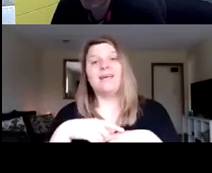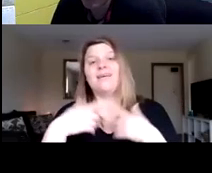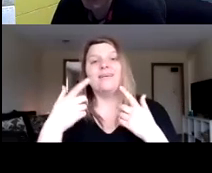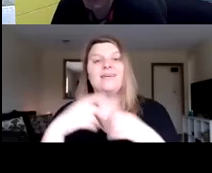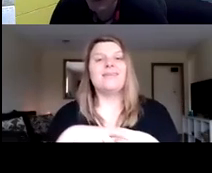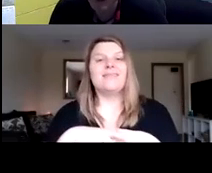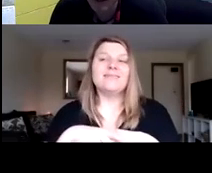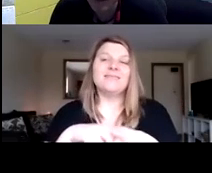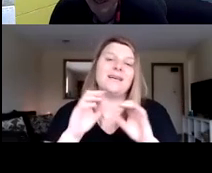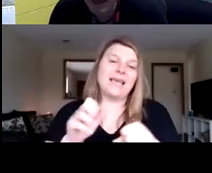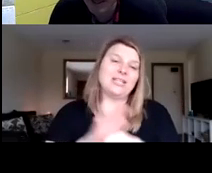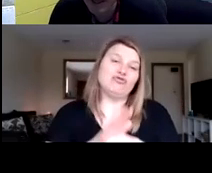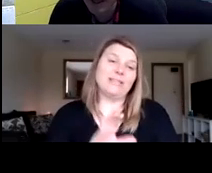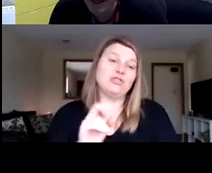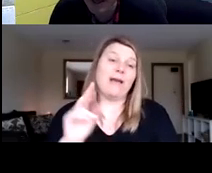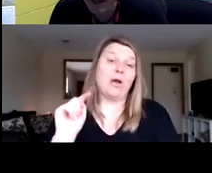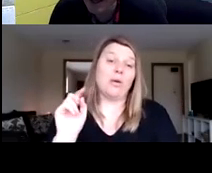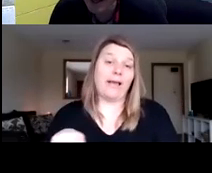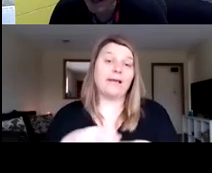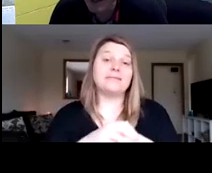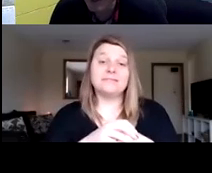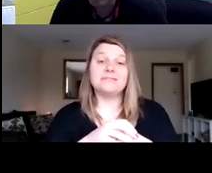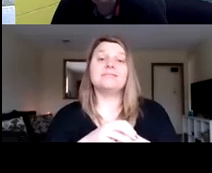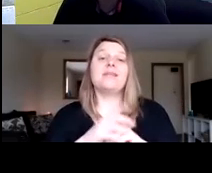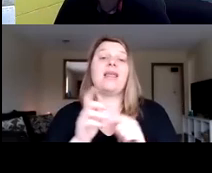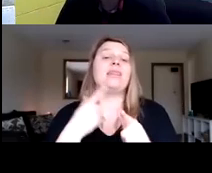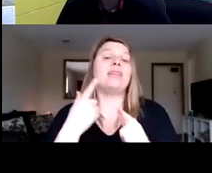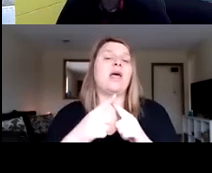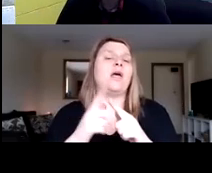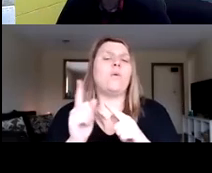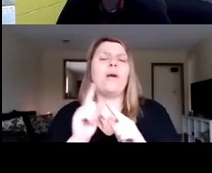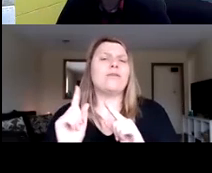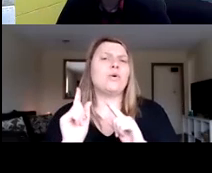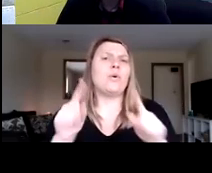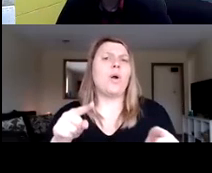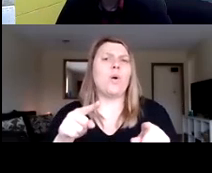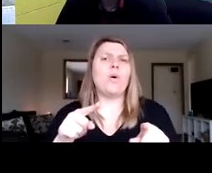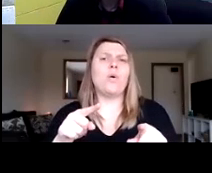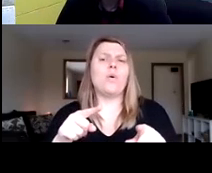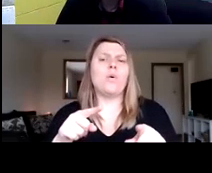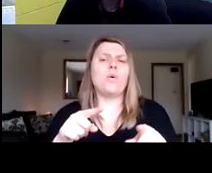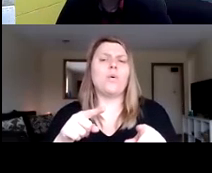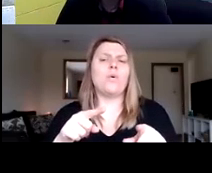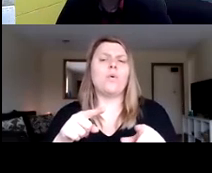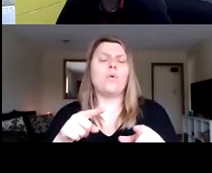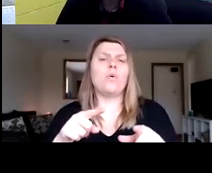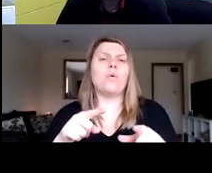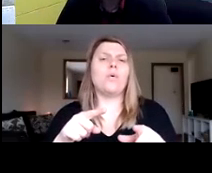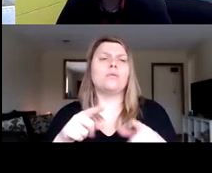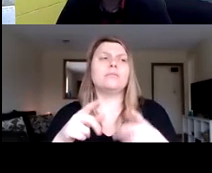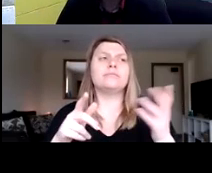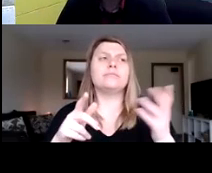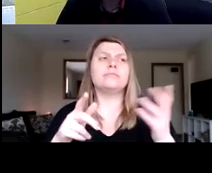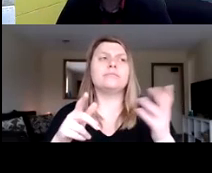it can kind of stress you a little bit. And then wherever you go, like, whether it's the community